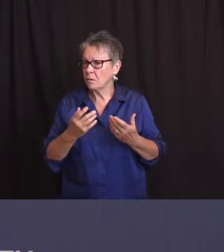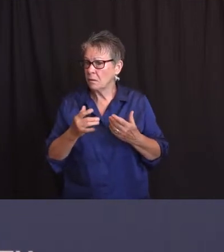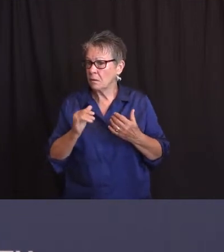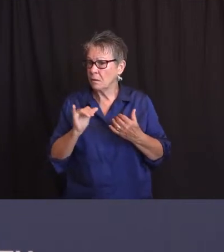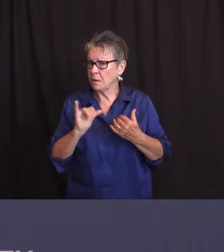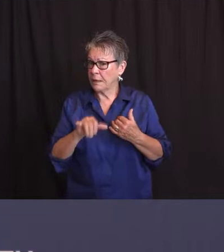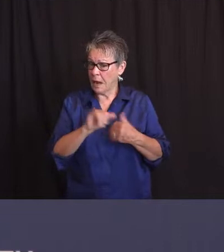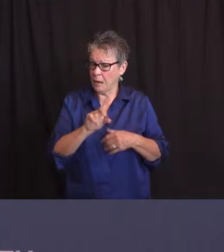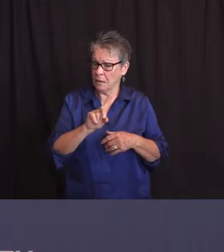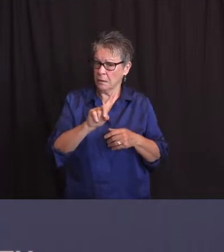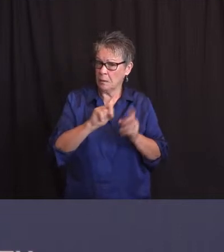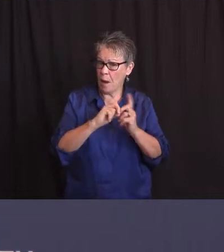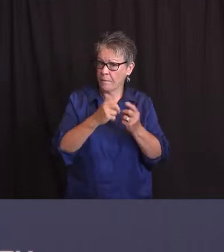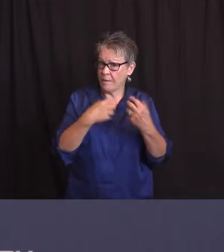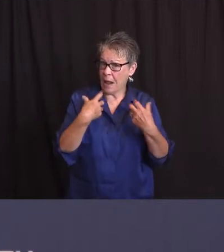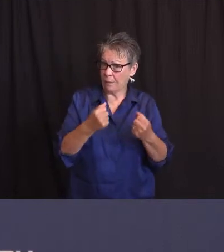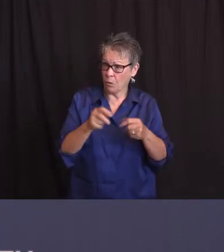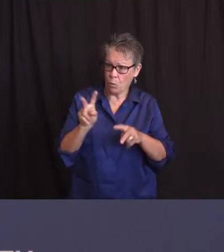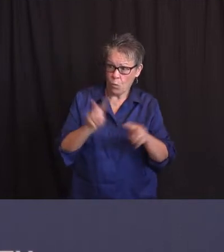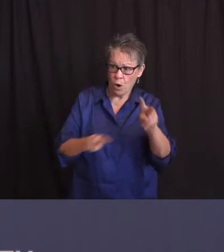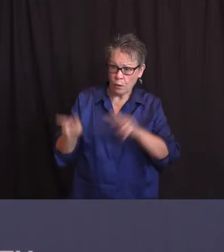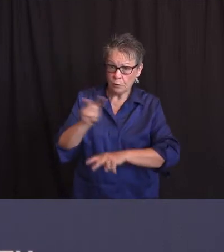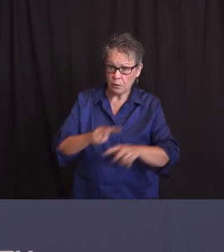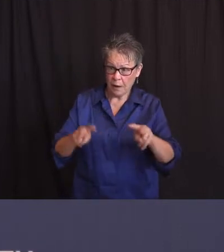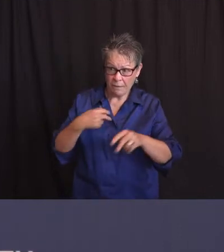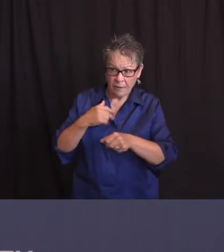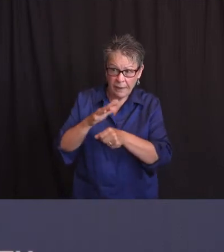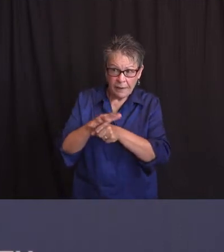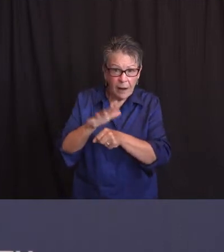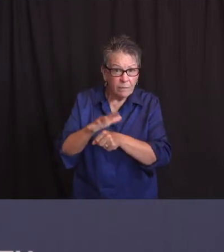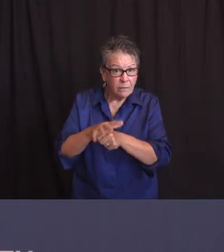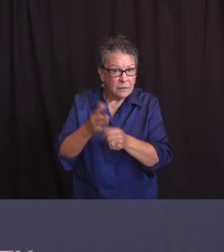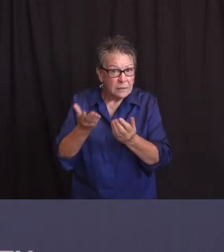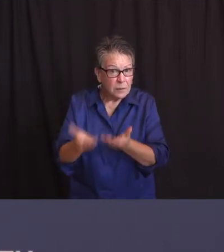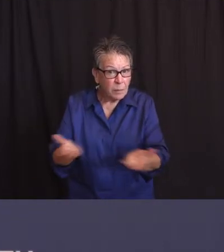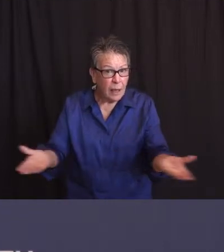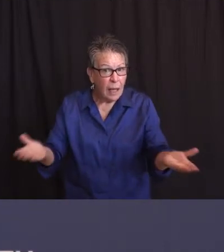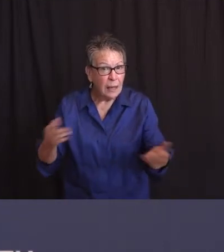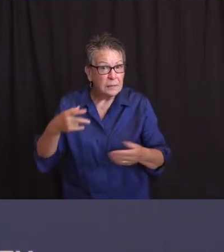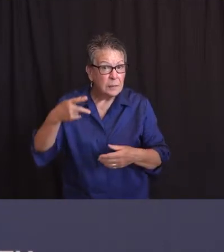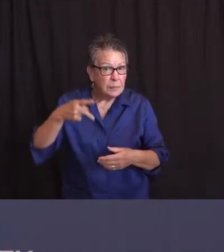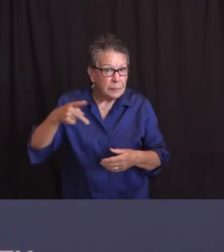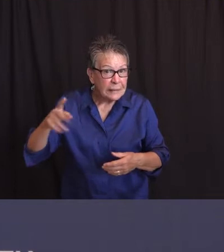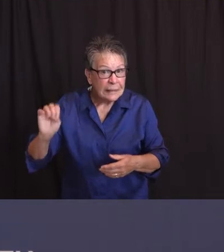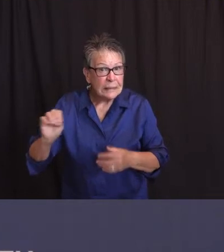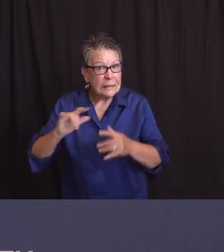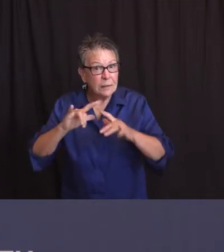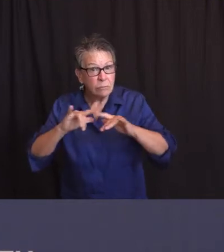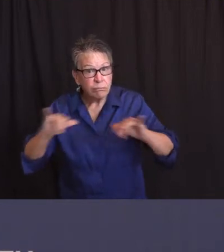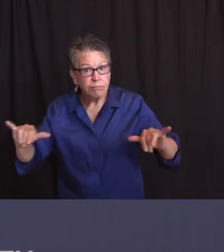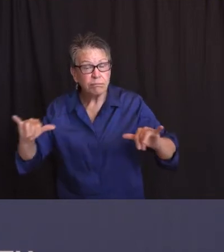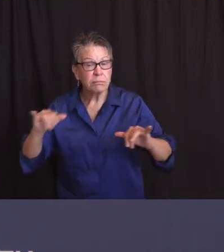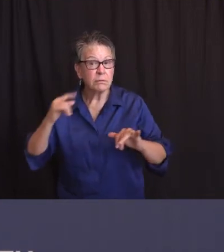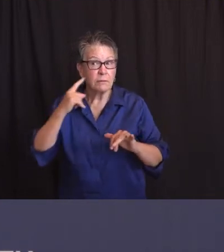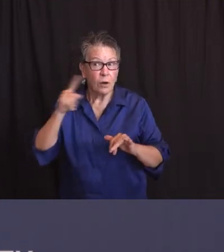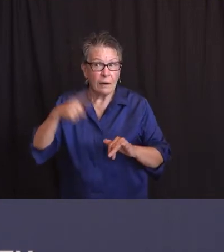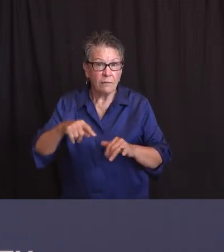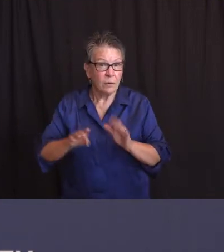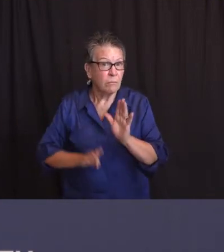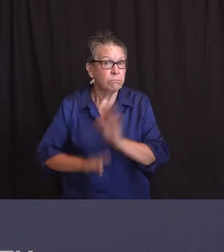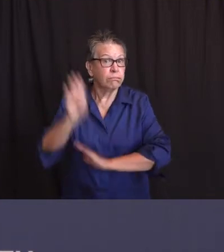requires census data to be adjusted so that incarcerated individuals will be counted in their hometown and not the